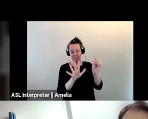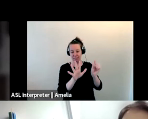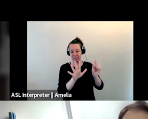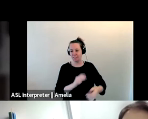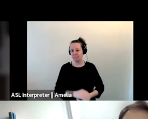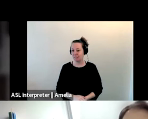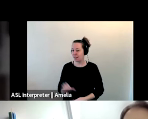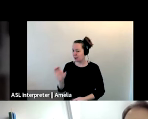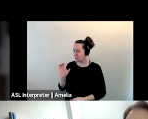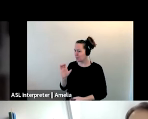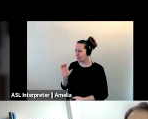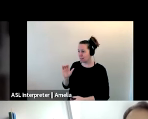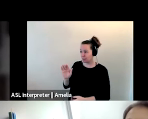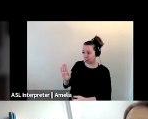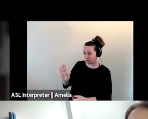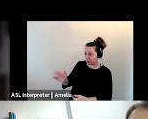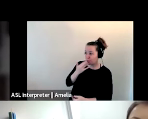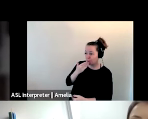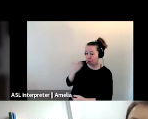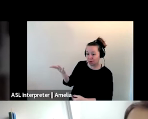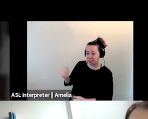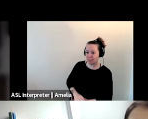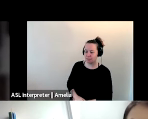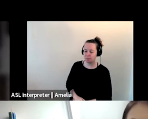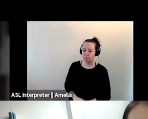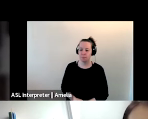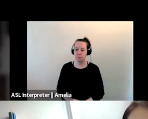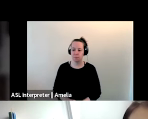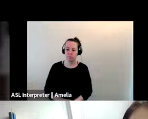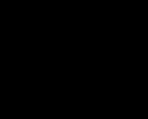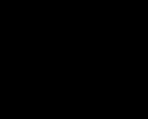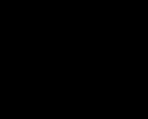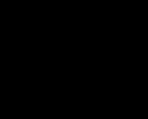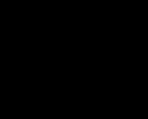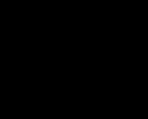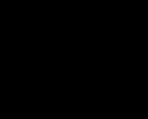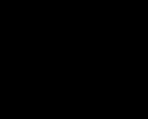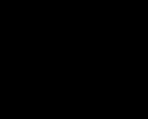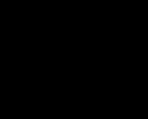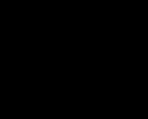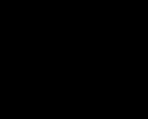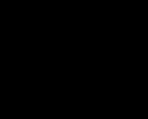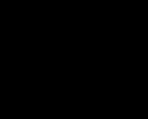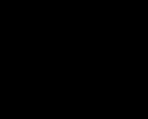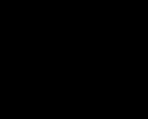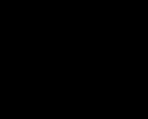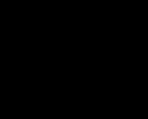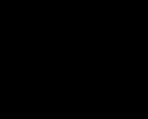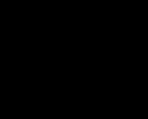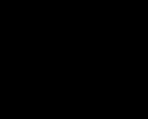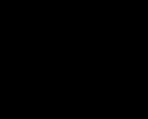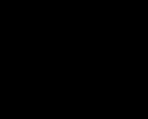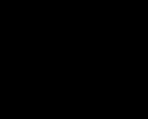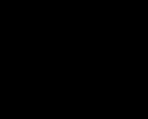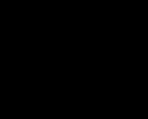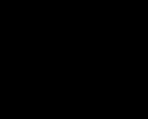lie? So in my everyday, and I like to always divide, emphasize that Lumina. Great